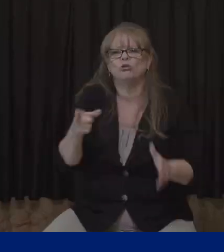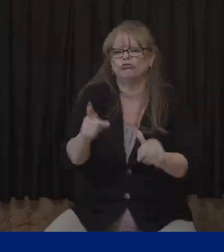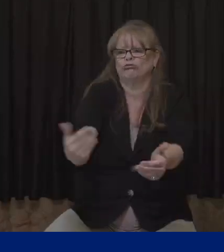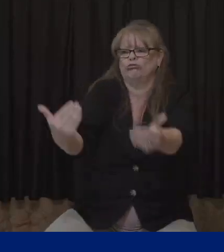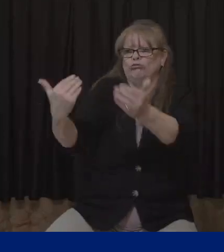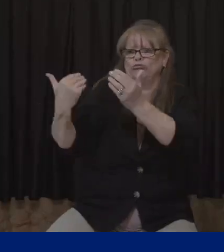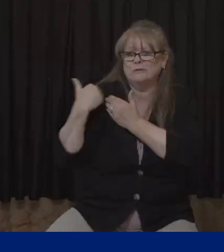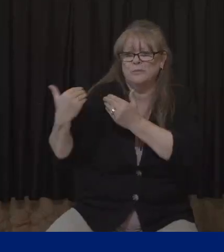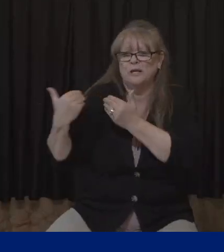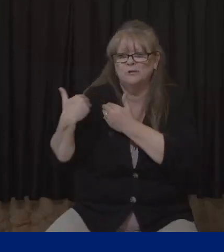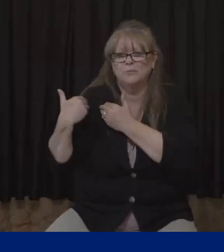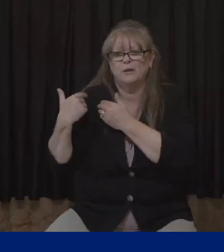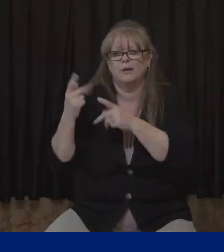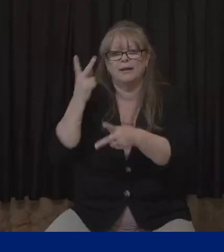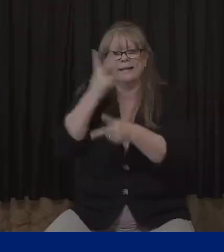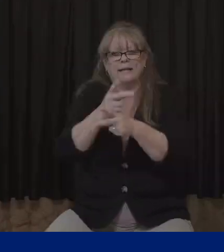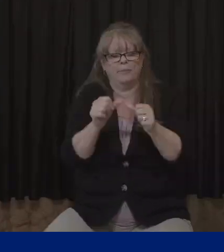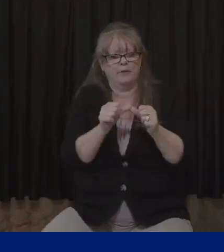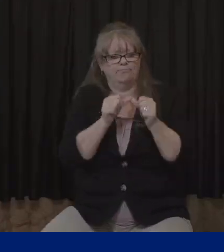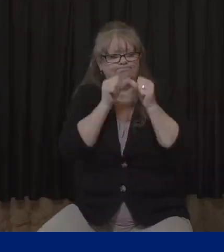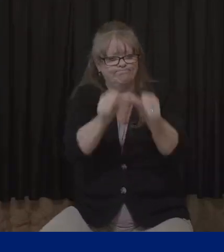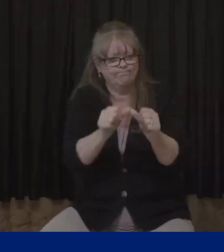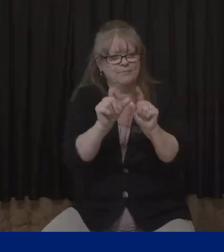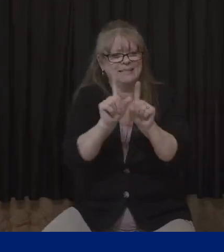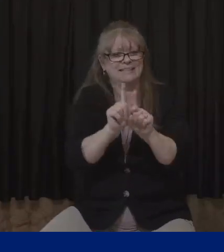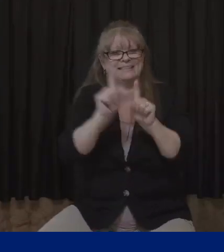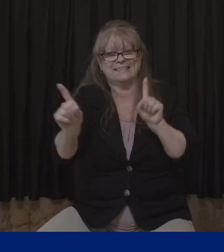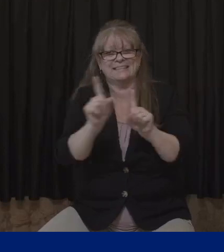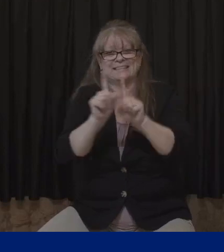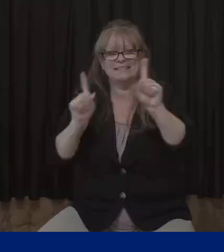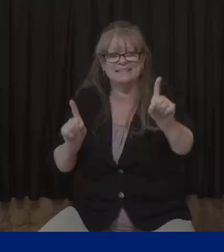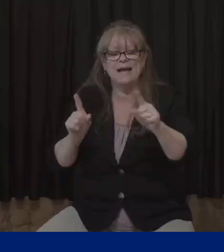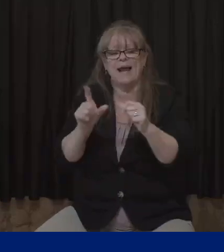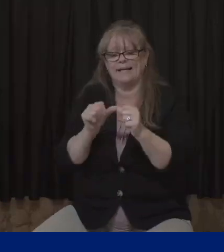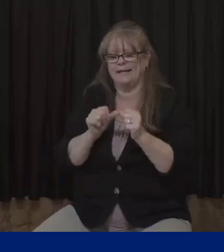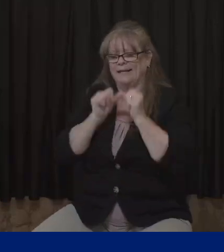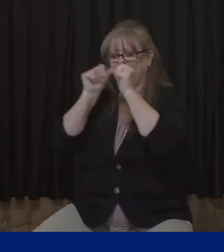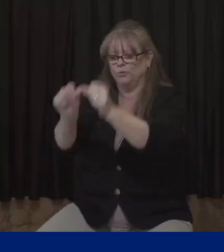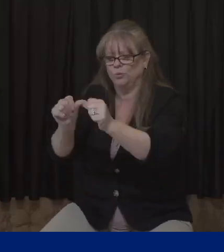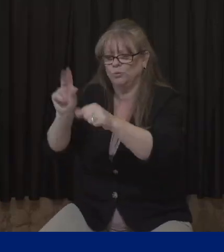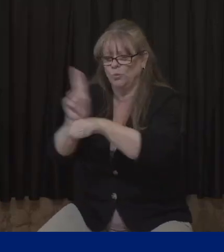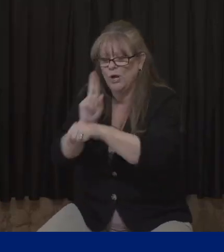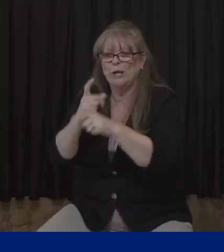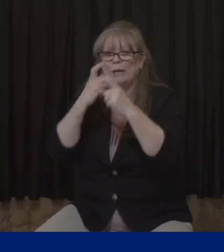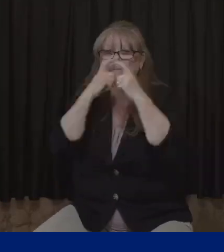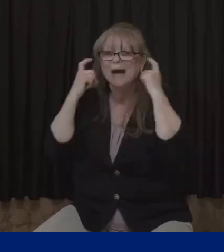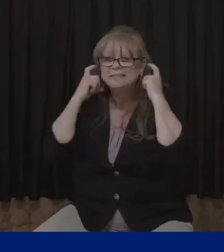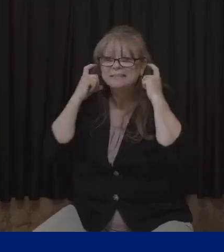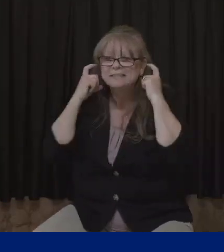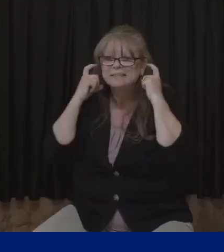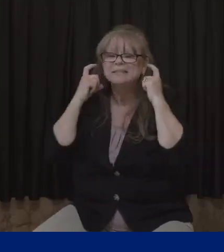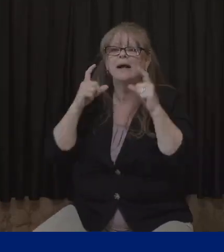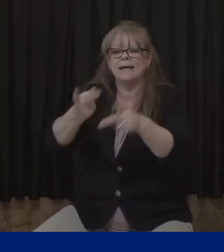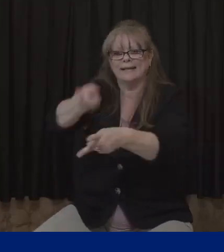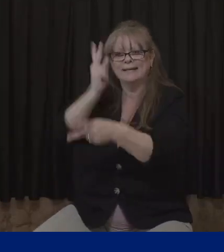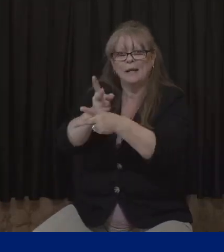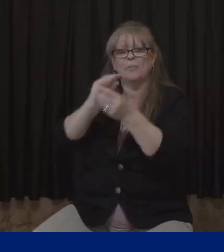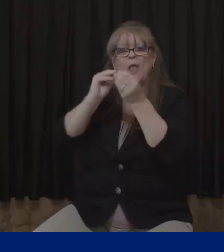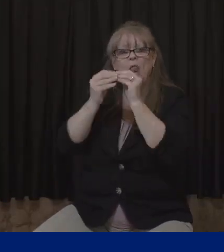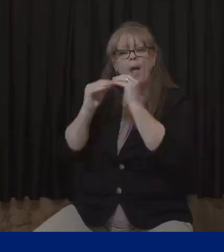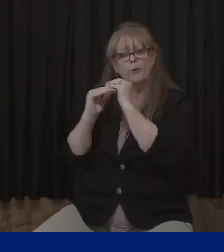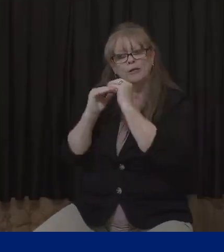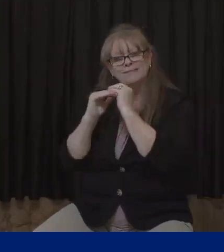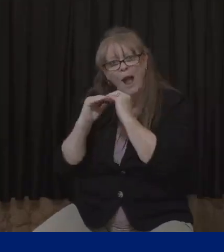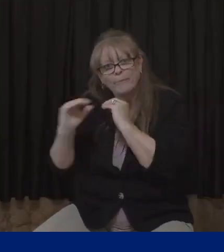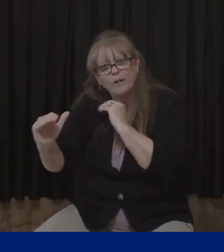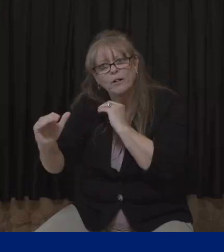out, because none of us want to see more severe restrictions come back. So let's continue to work hard at preventing the spread of coronavirus. The more